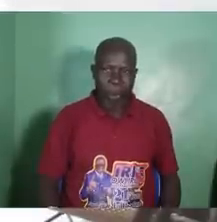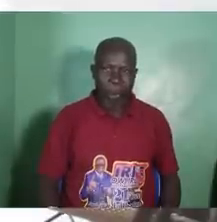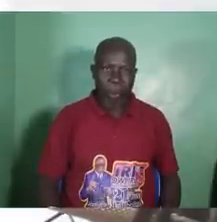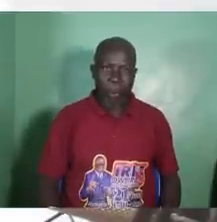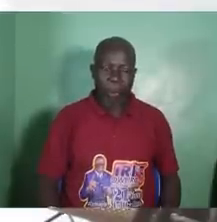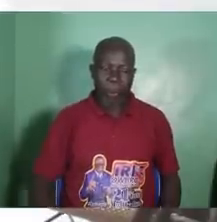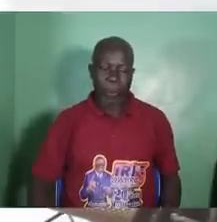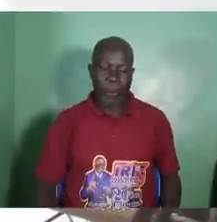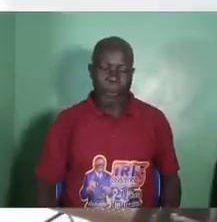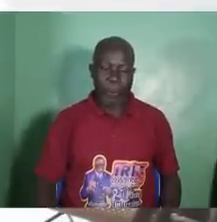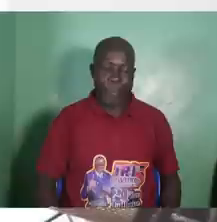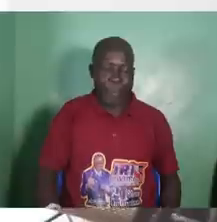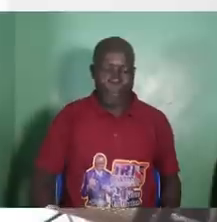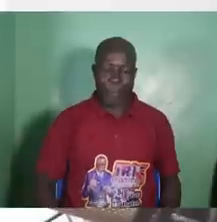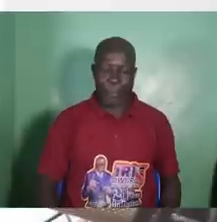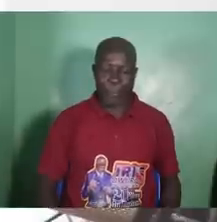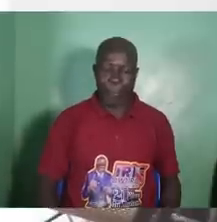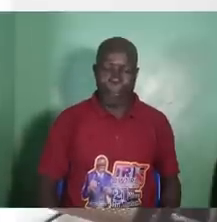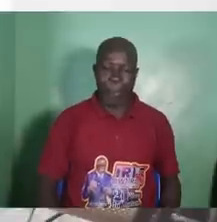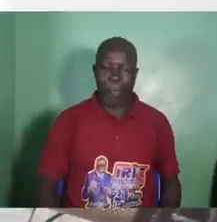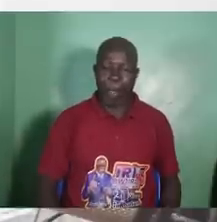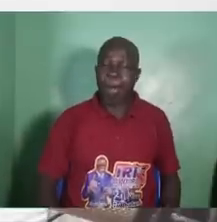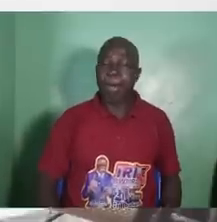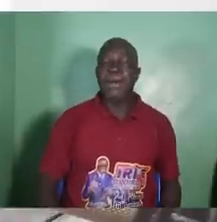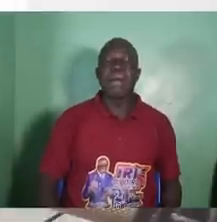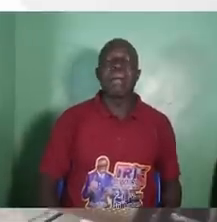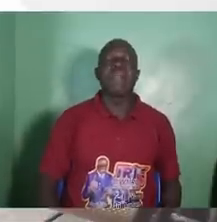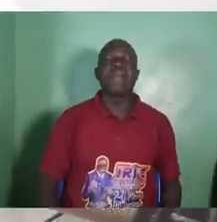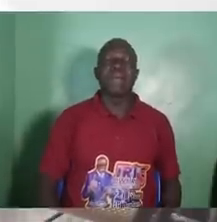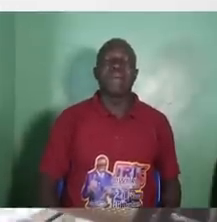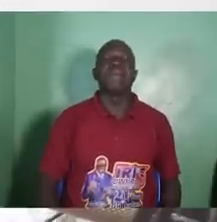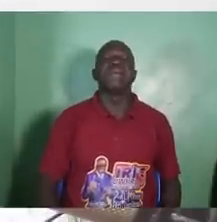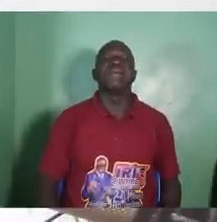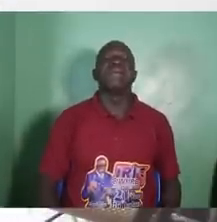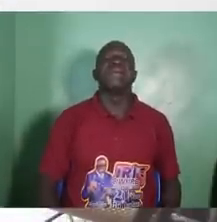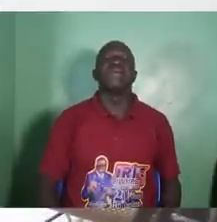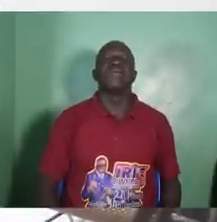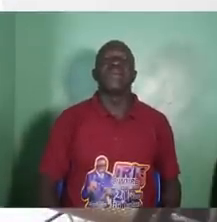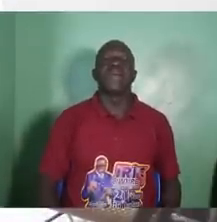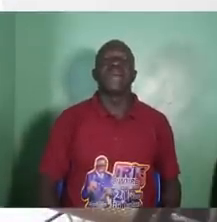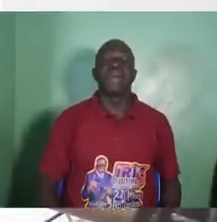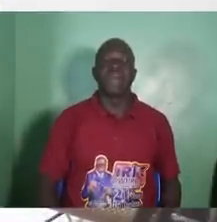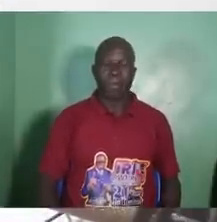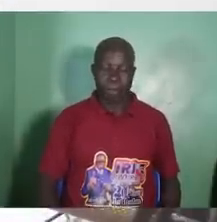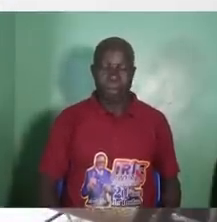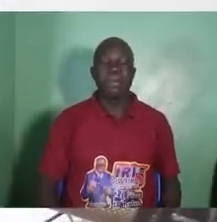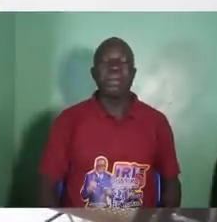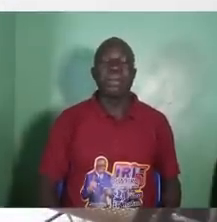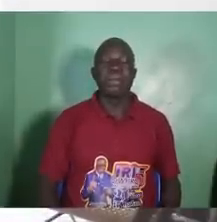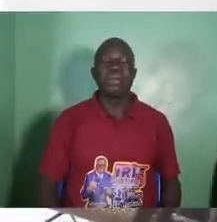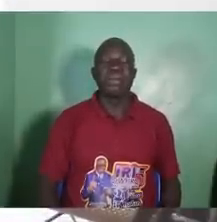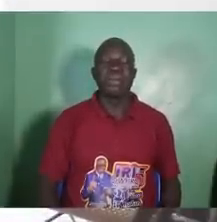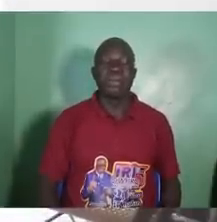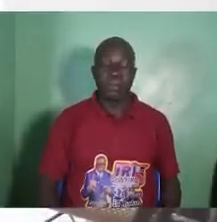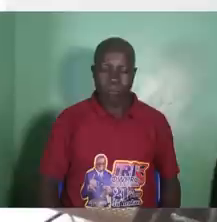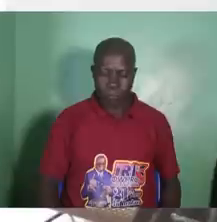Yes. Deborah ni agbede meji Rama. Ati Betheli. Yes. Ni le oke fremu. Yes. Omo Israel as ma wa sodo re fin dajo. O si